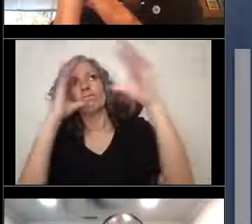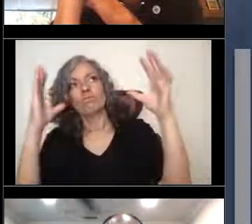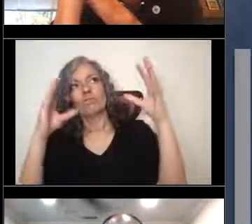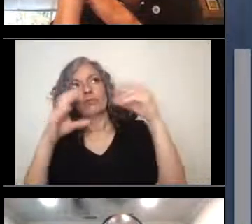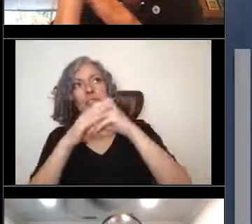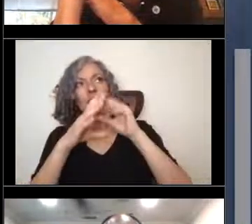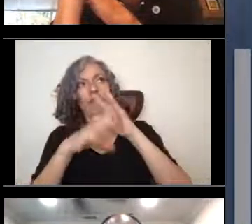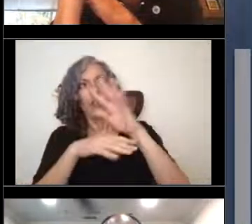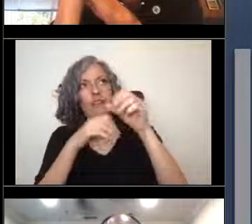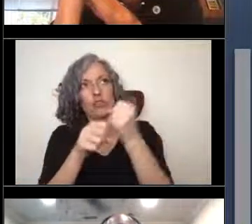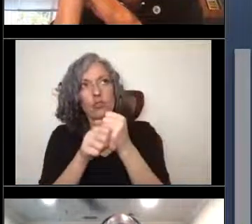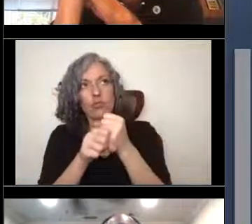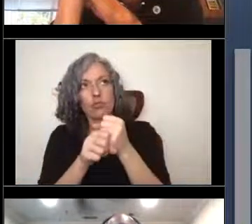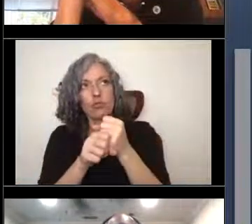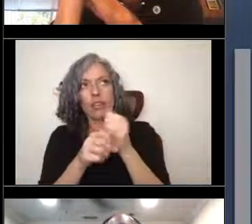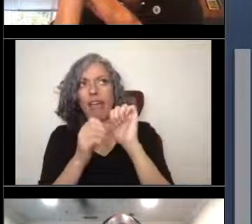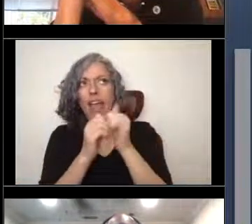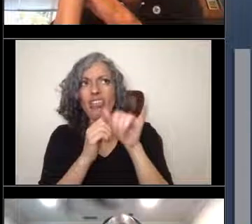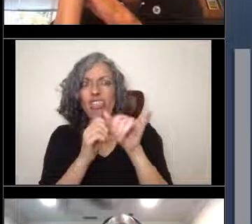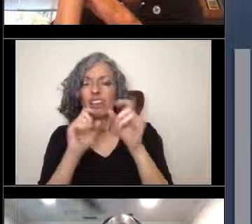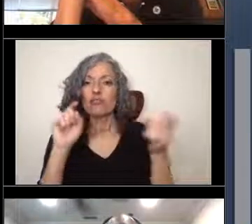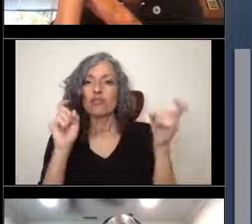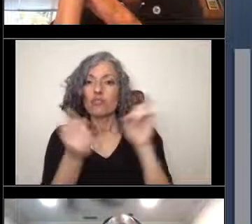can that change? How can we work together?